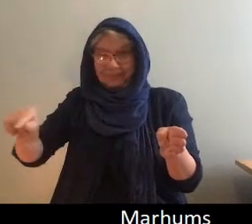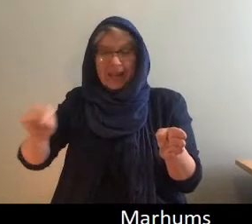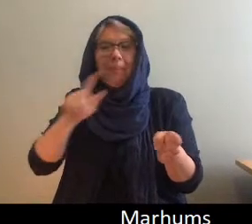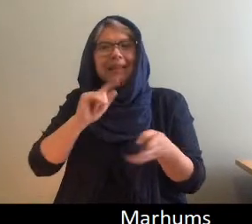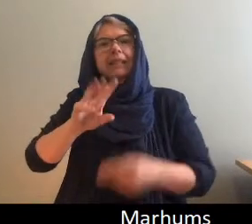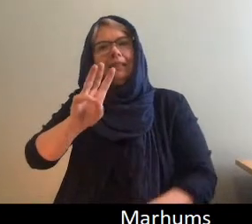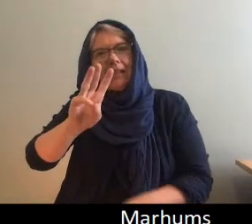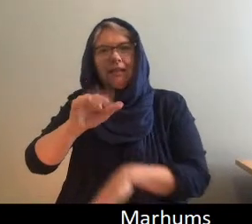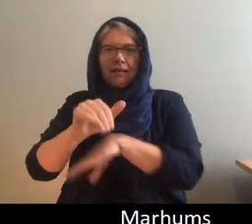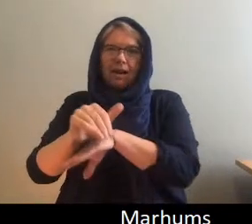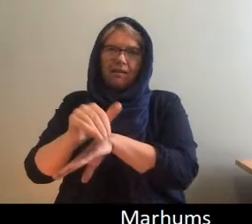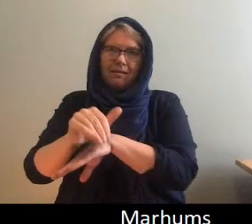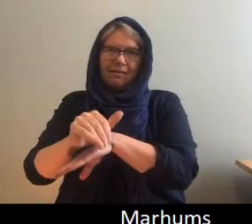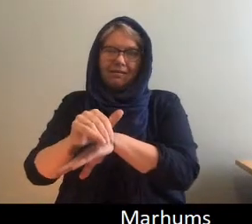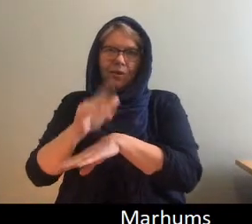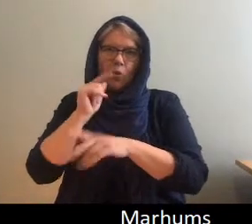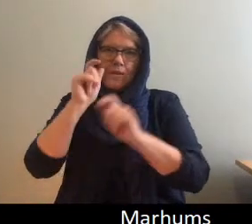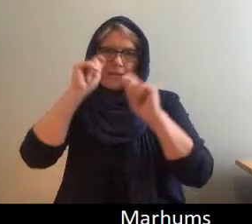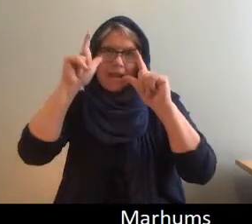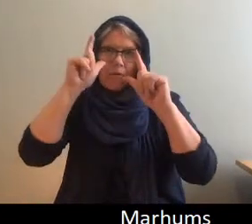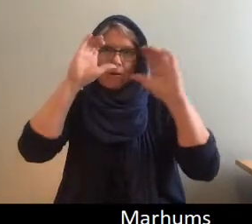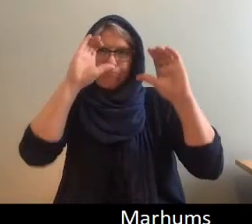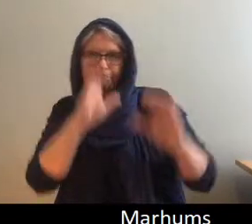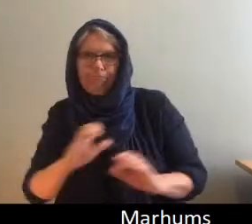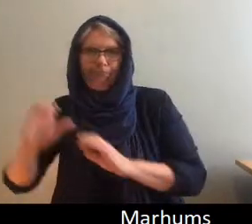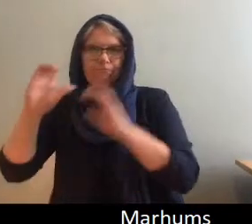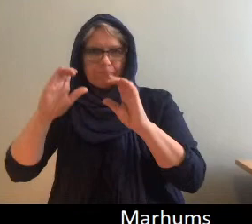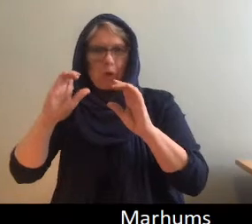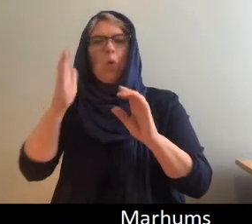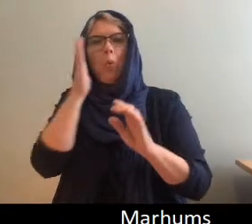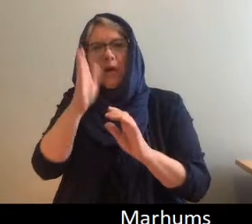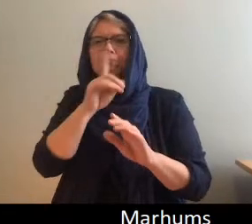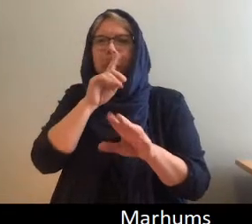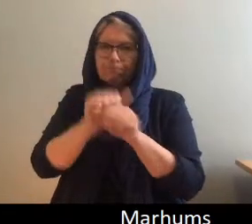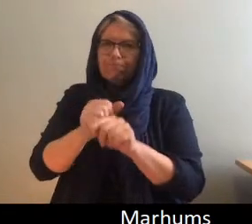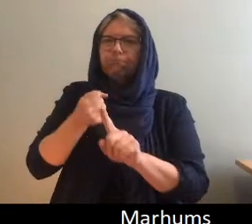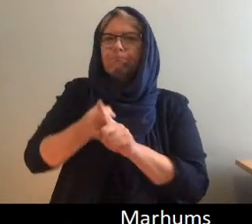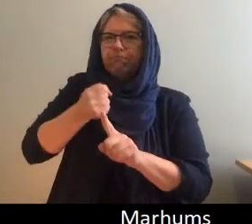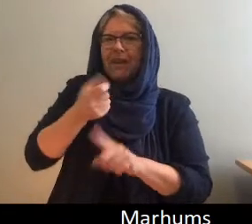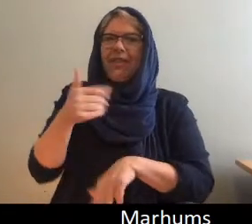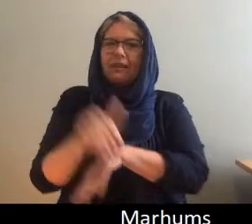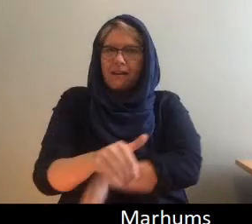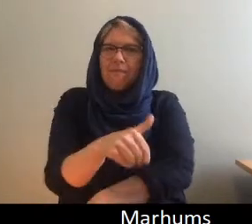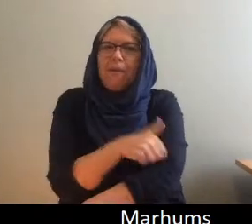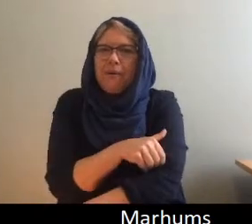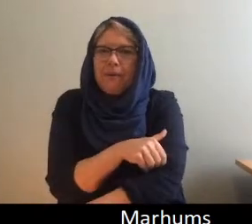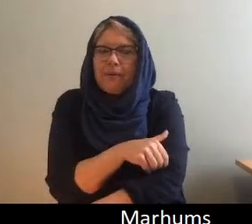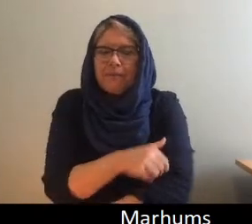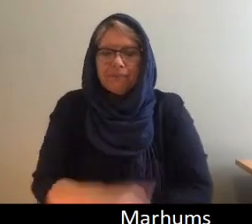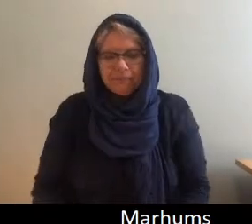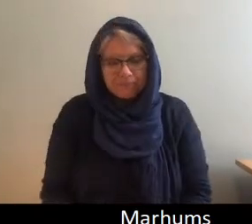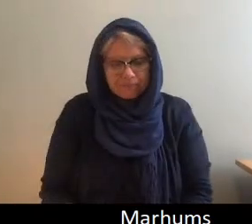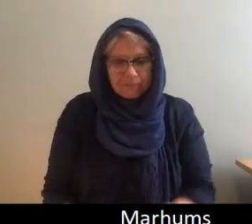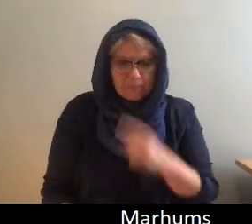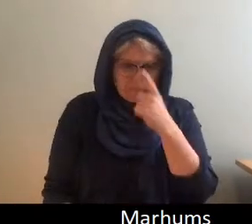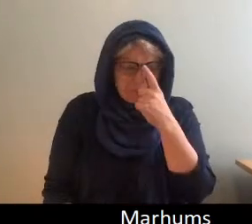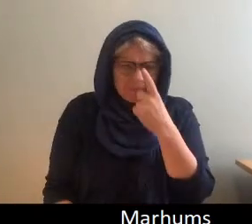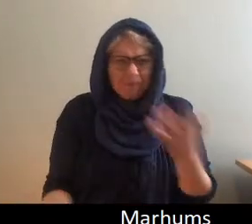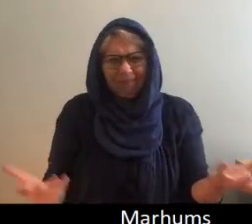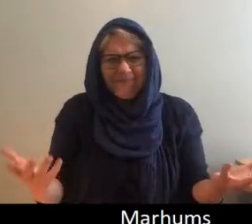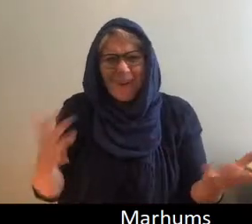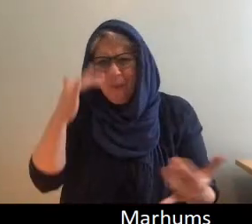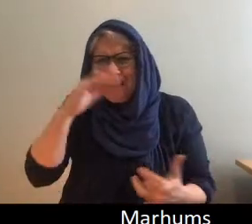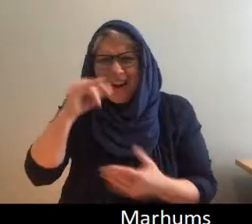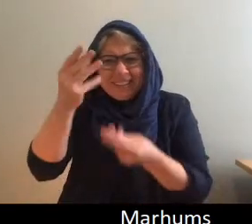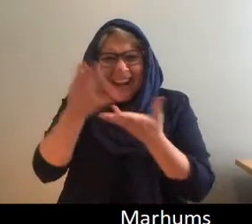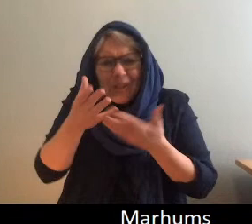We don't just take it for granted that, okay, it's this particular night or it's that particular night. I'm not going about the rest of the nights. Allah Ta'ala wants us to make sure